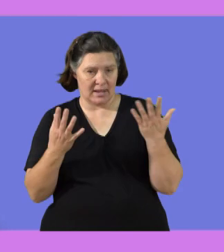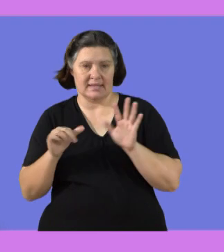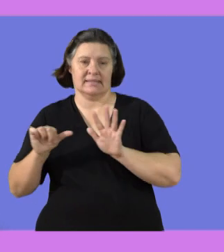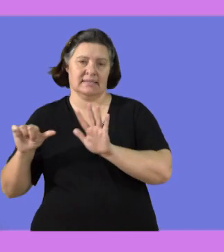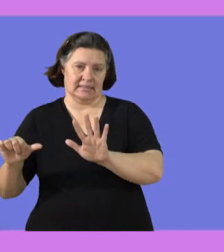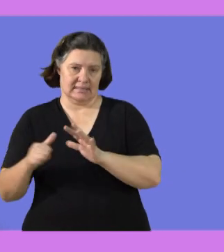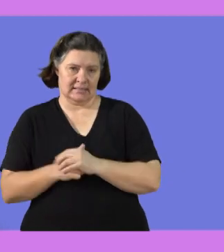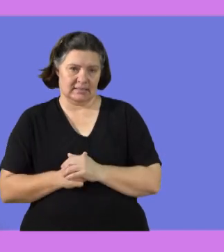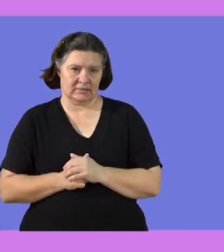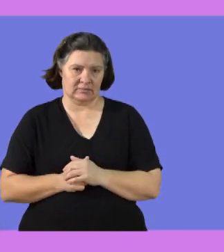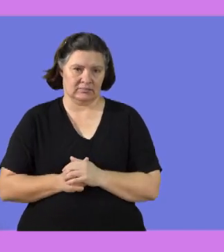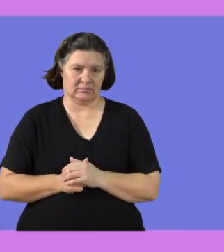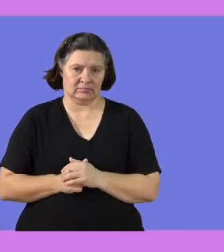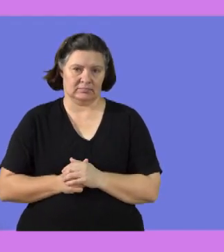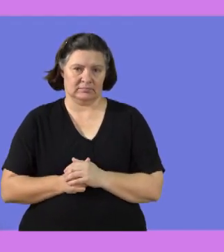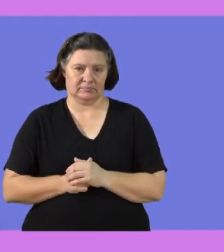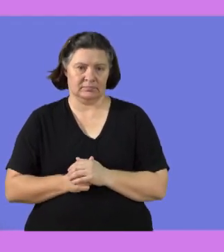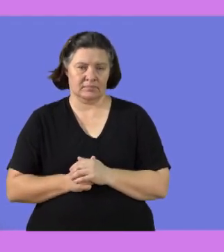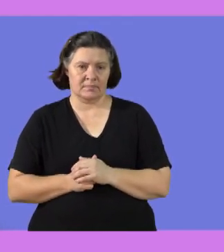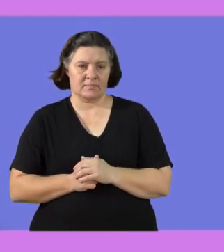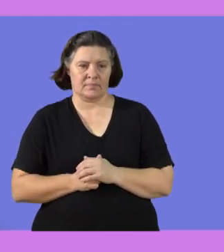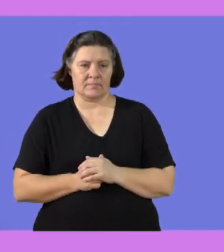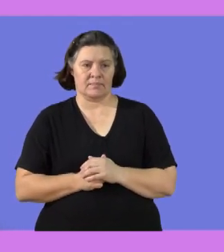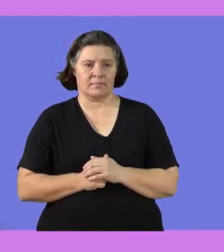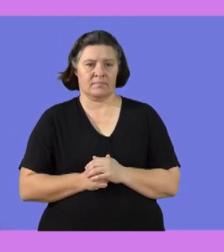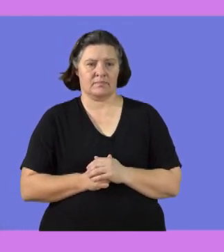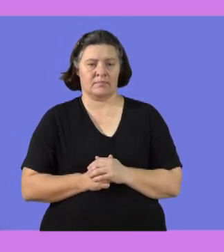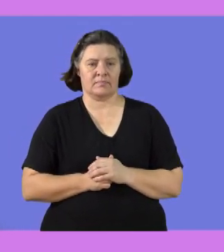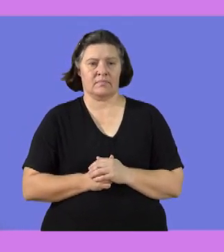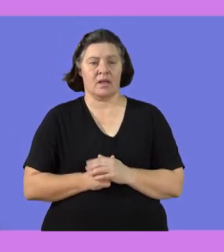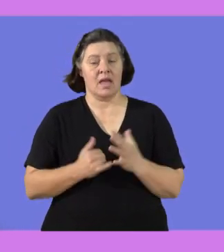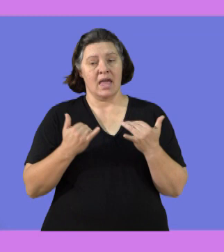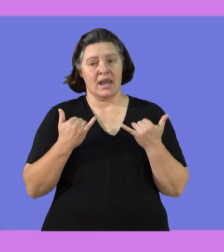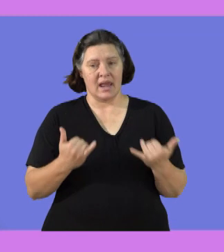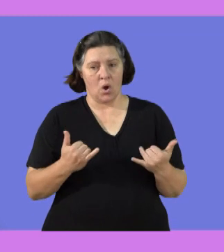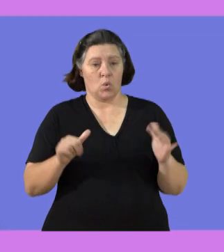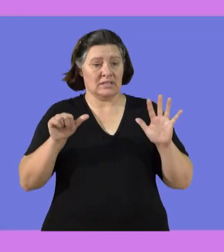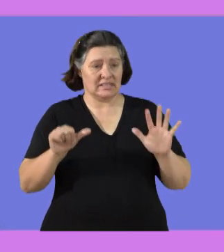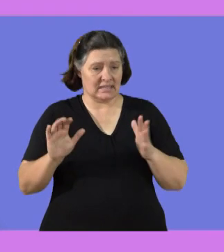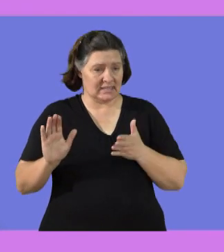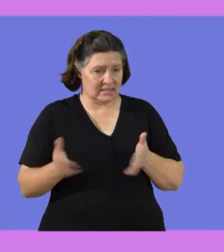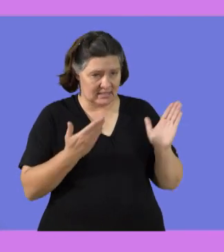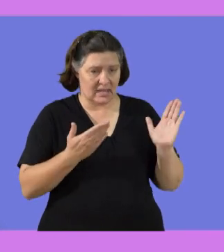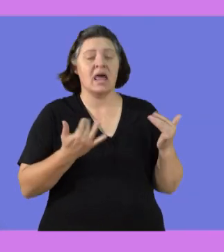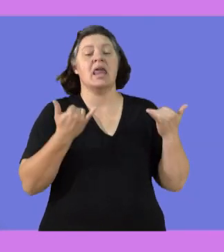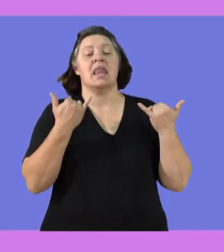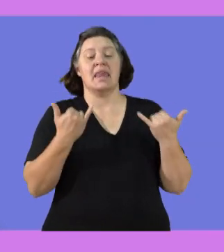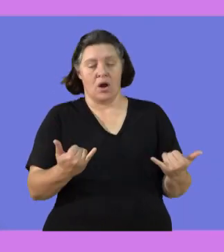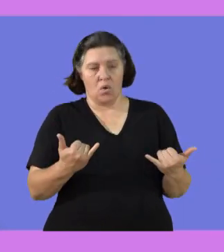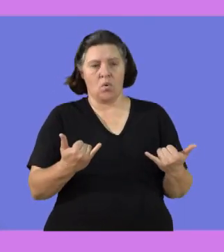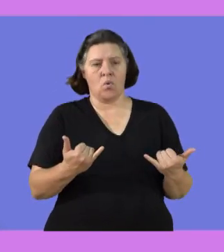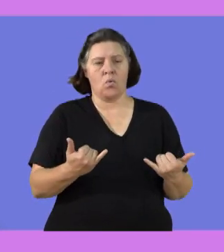4, which gives us 6. Now that we have 6, let us calculate how much